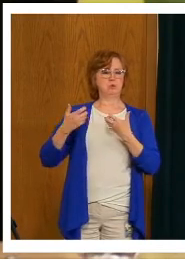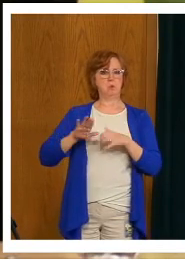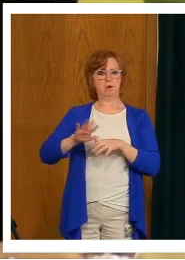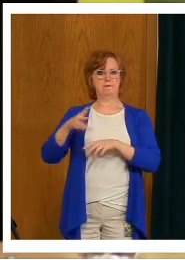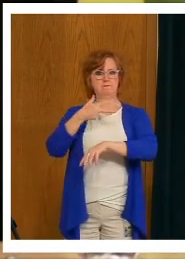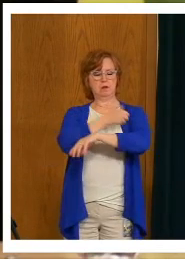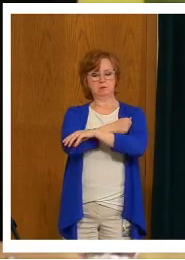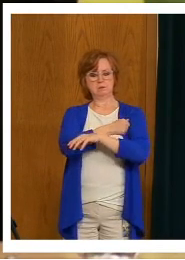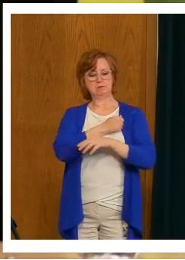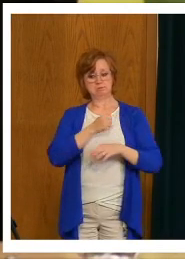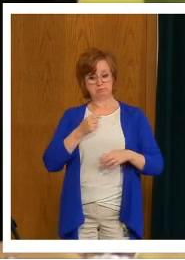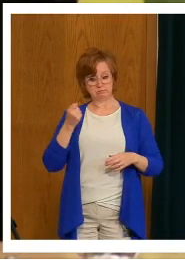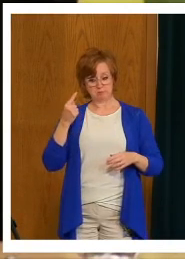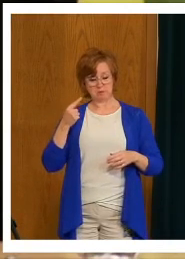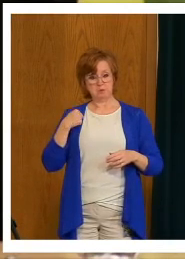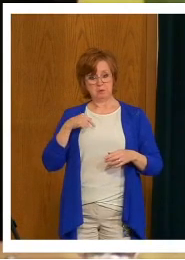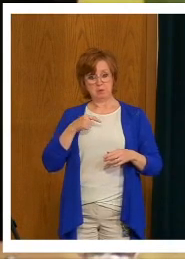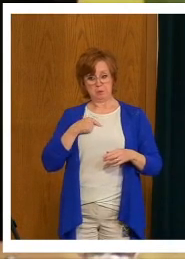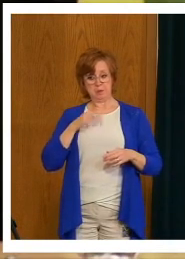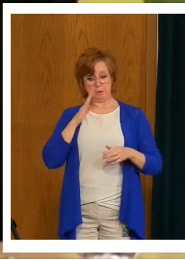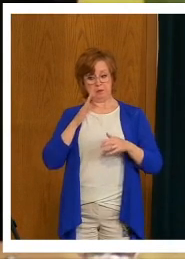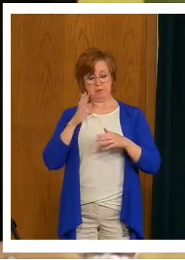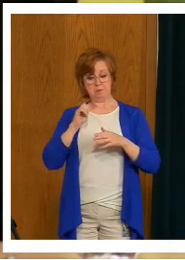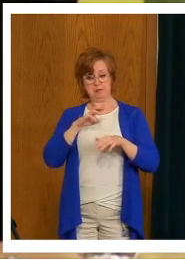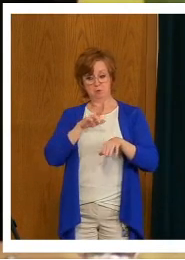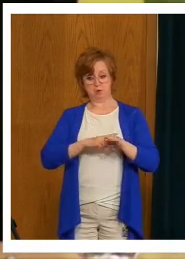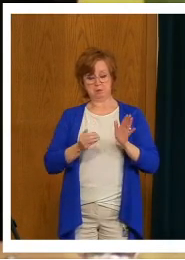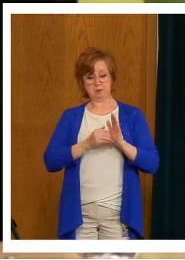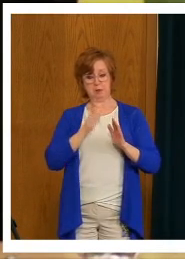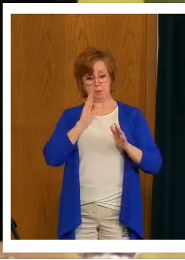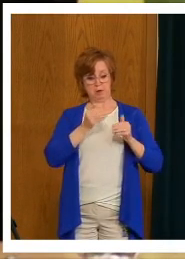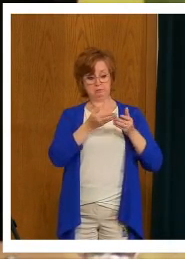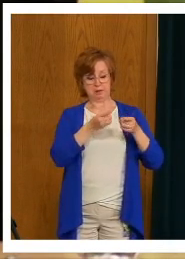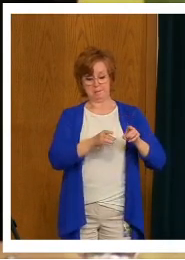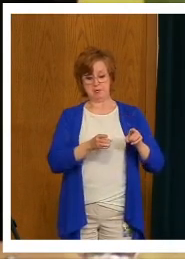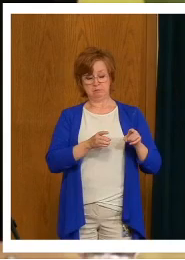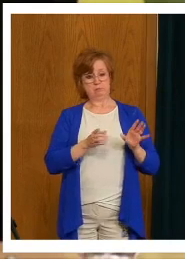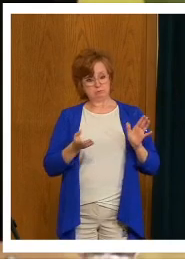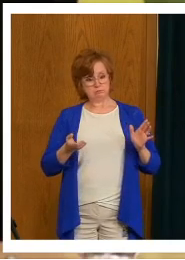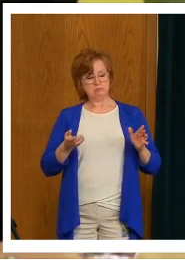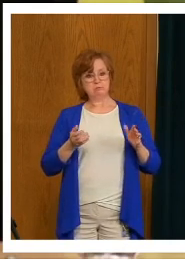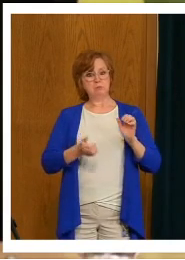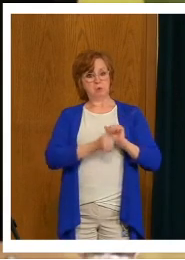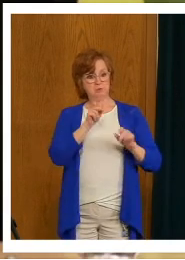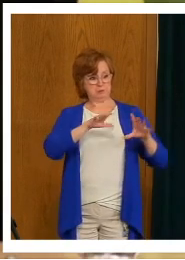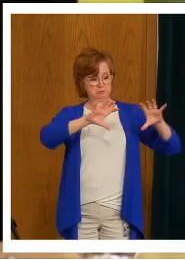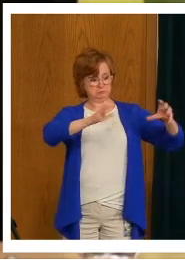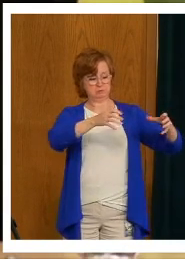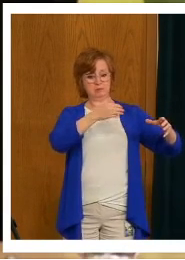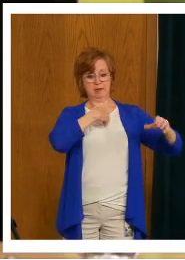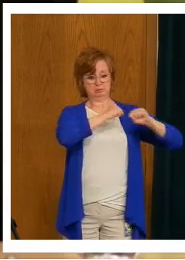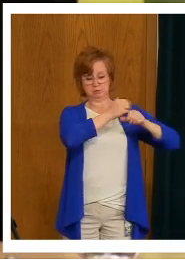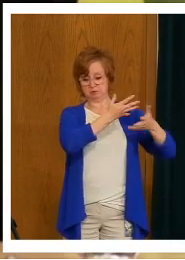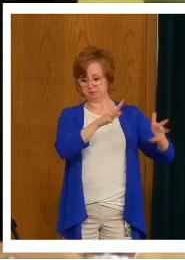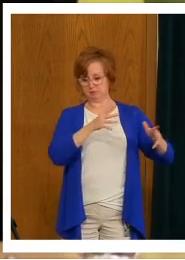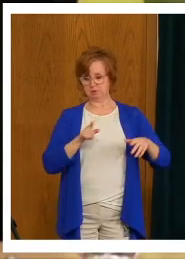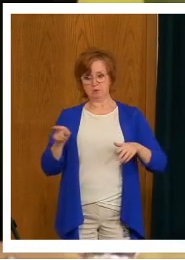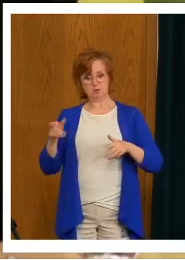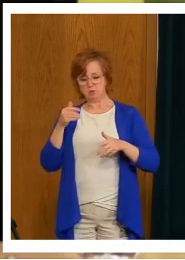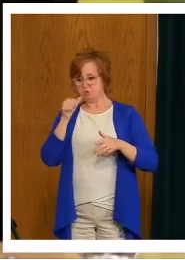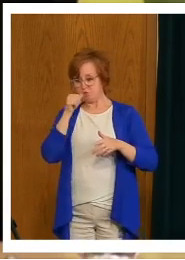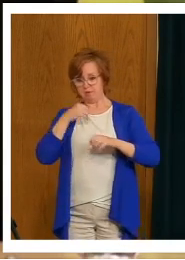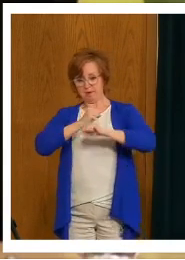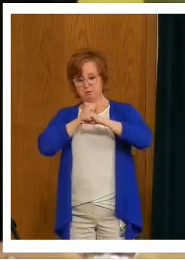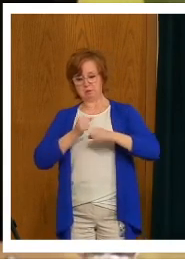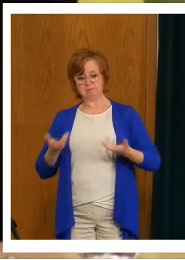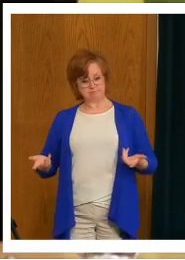should understand that we will be going back to normal. The vast majority of people will be protected through vaccination, and you may not.